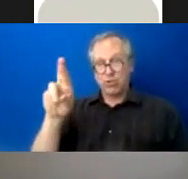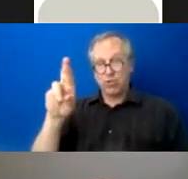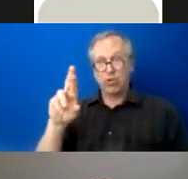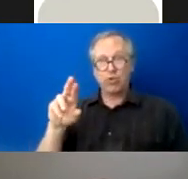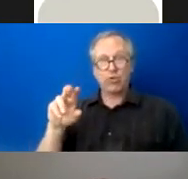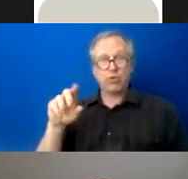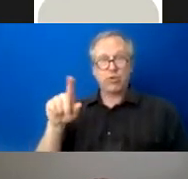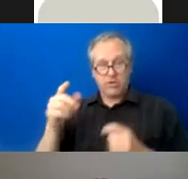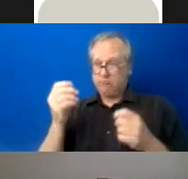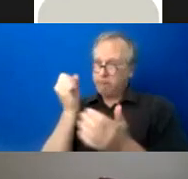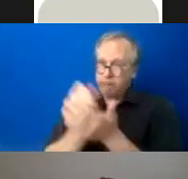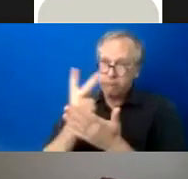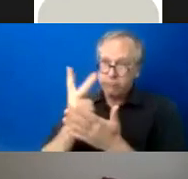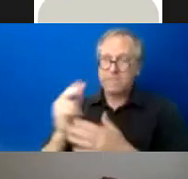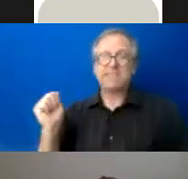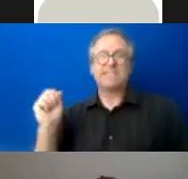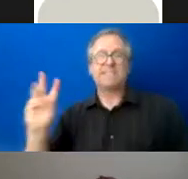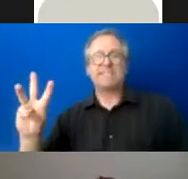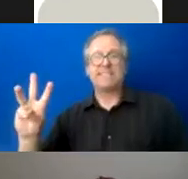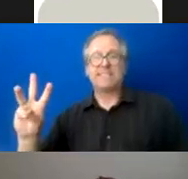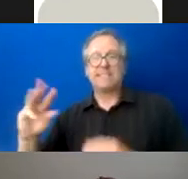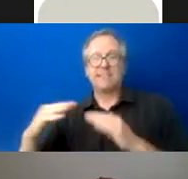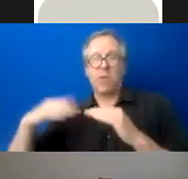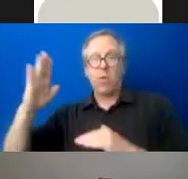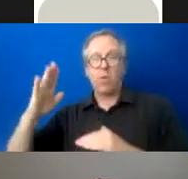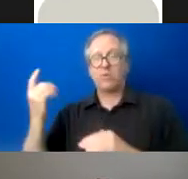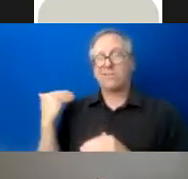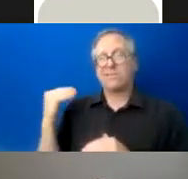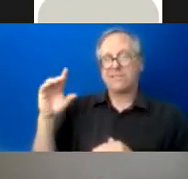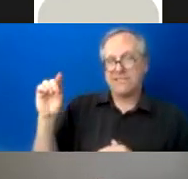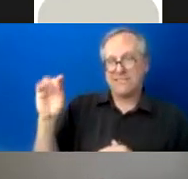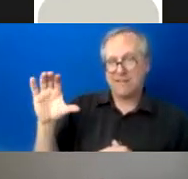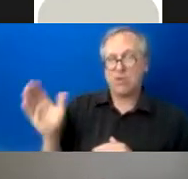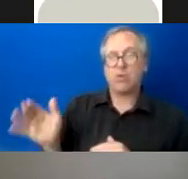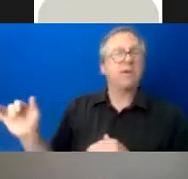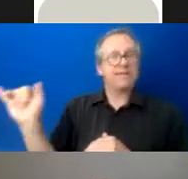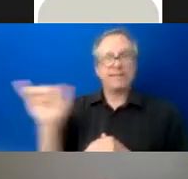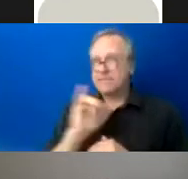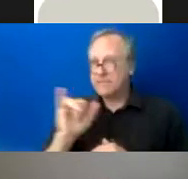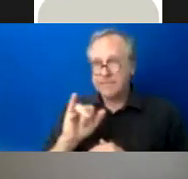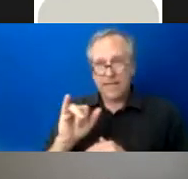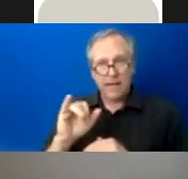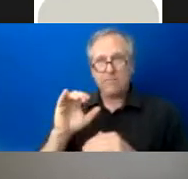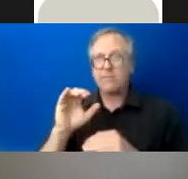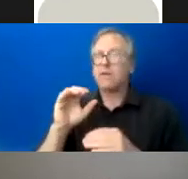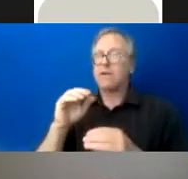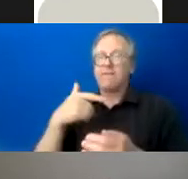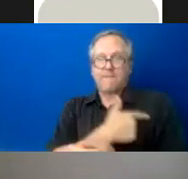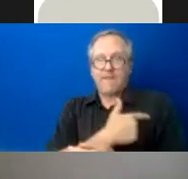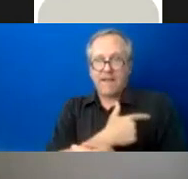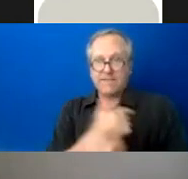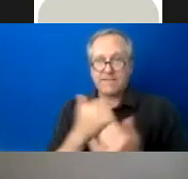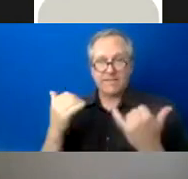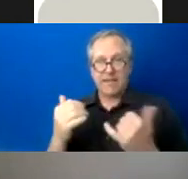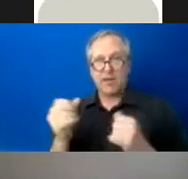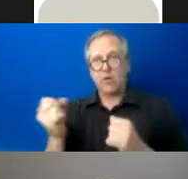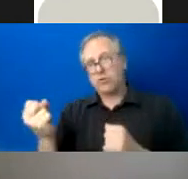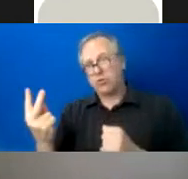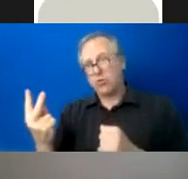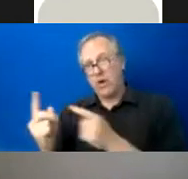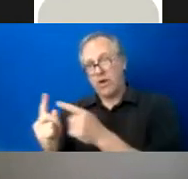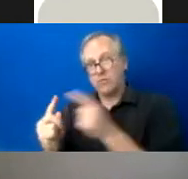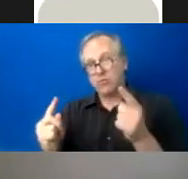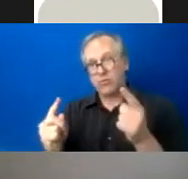for kiddos 16 and older in December. And the same vaccine was recommended for use in ages 12 to 15 as